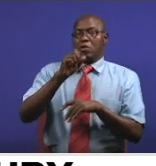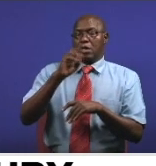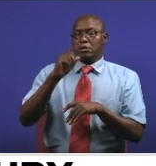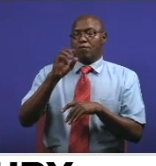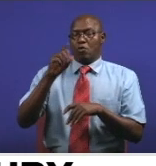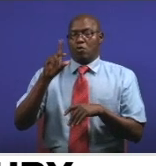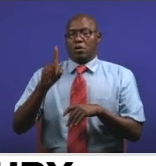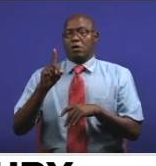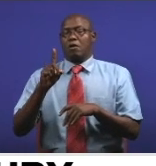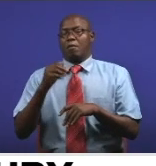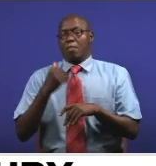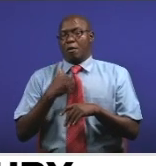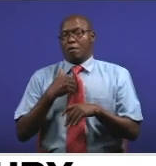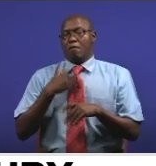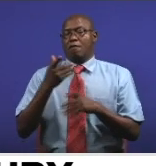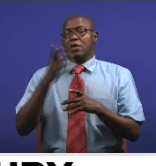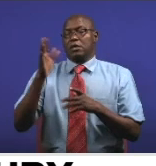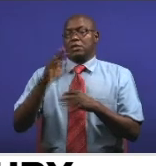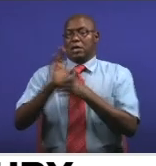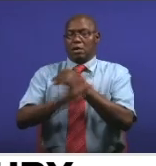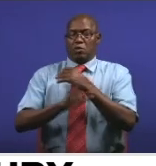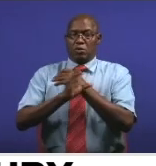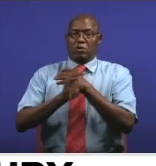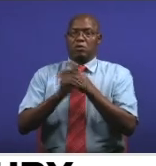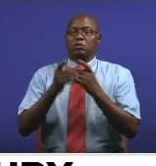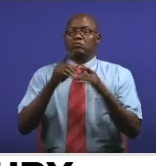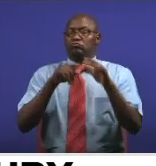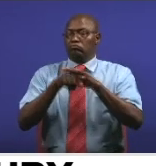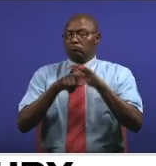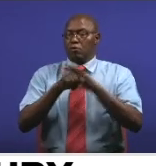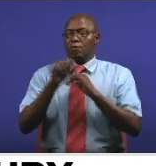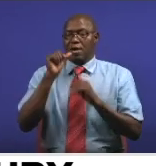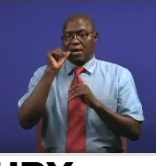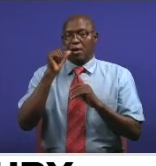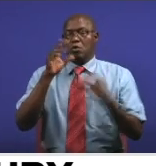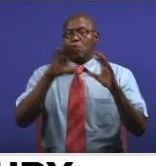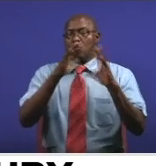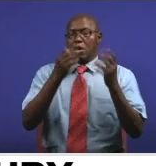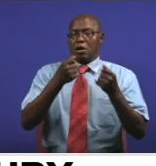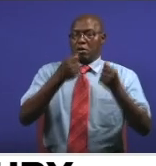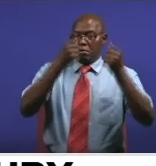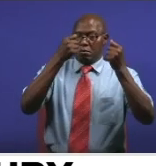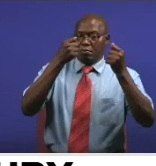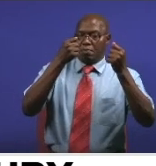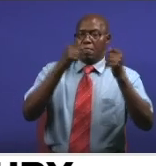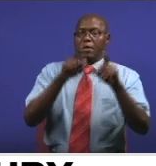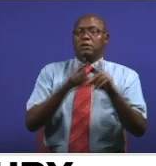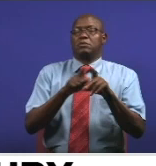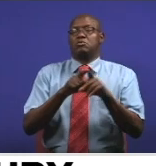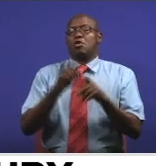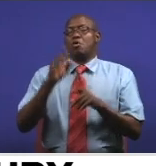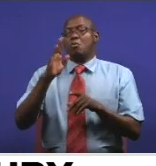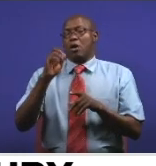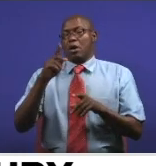for his country and was the joint top scorer for England at the World Cup, with both him and Bukayo Saka netting